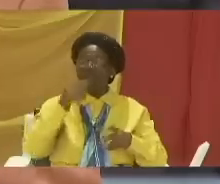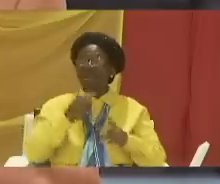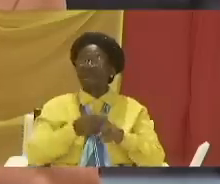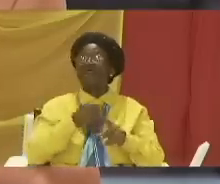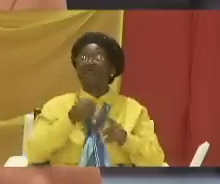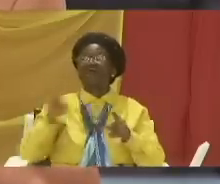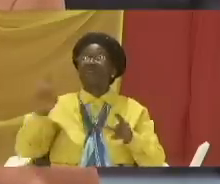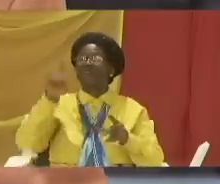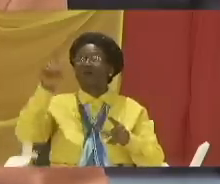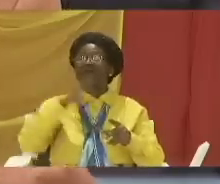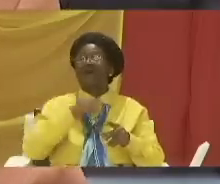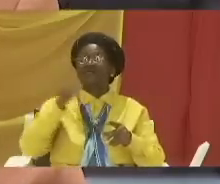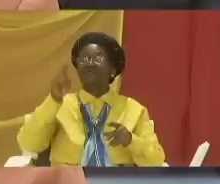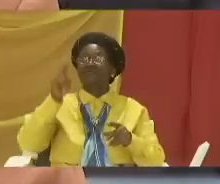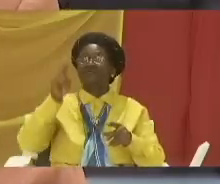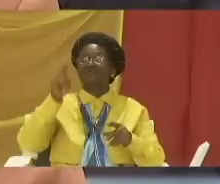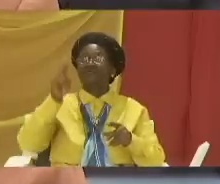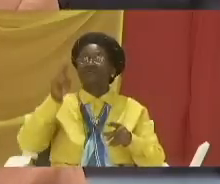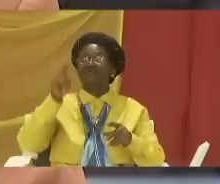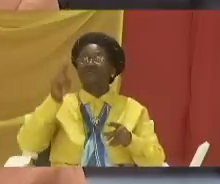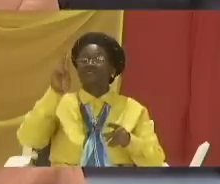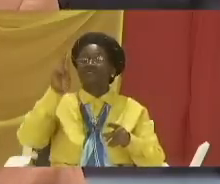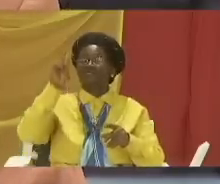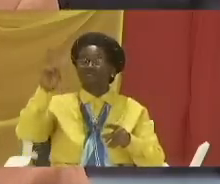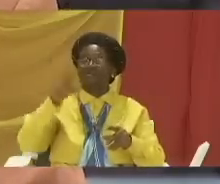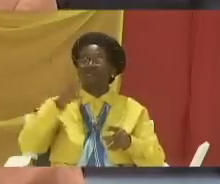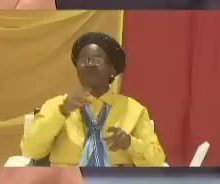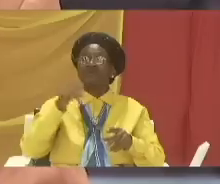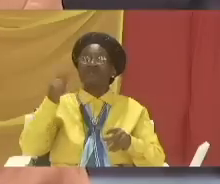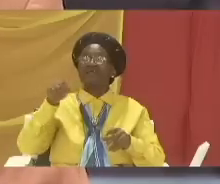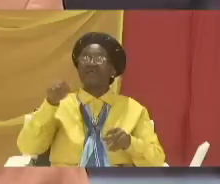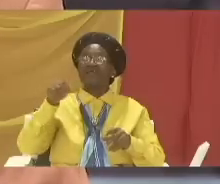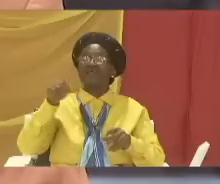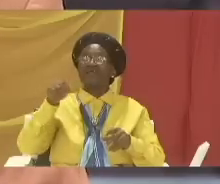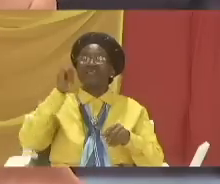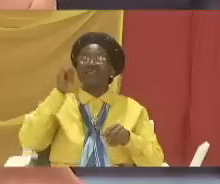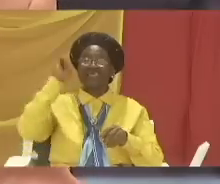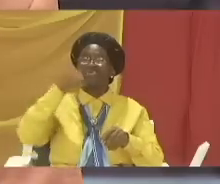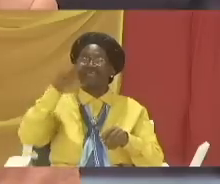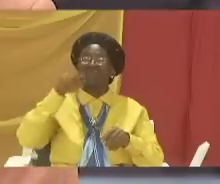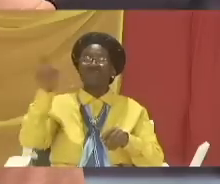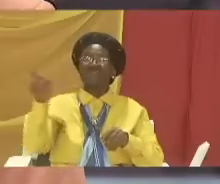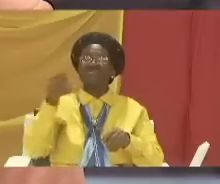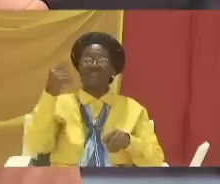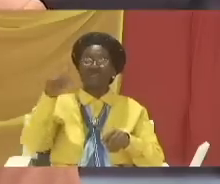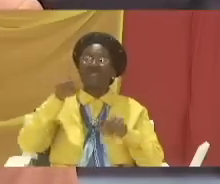blessings will be so much, you'll be running. You say, this is too much.